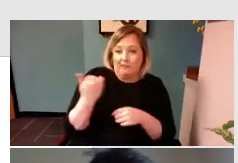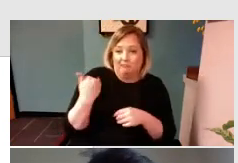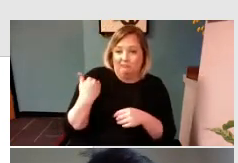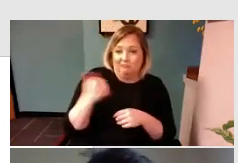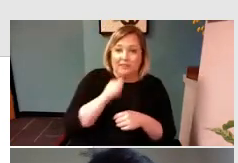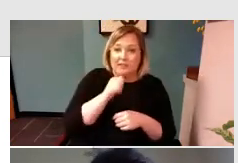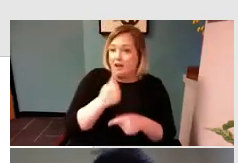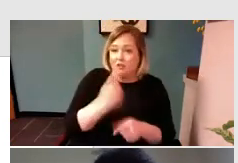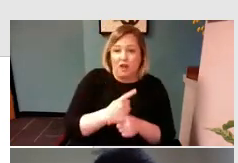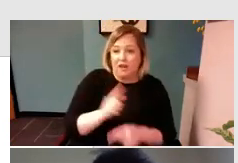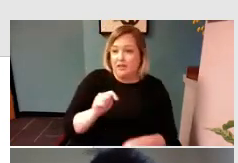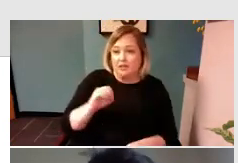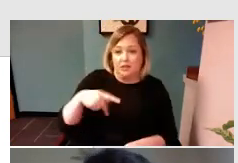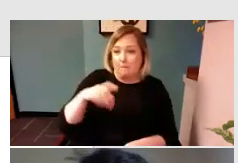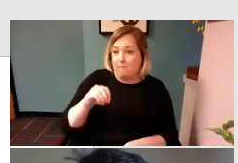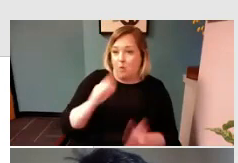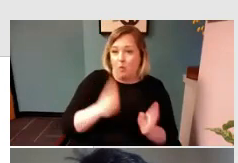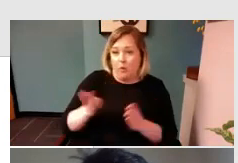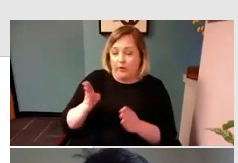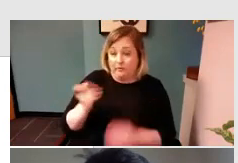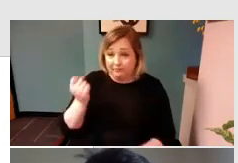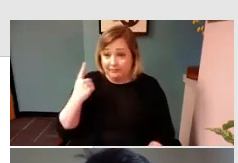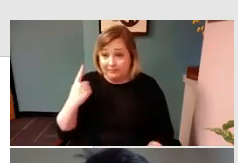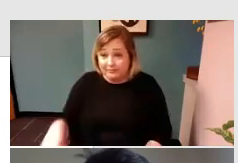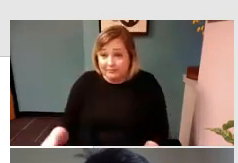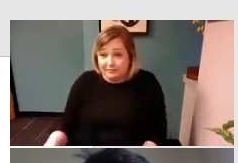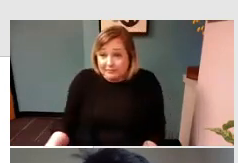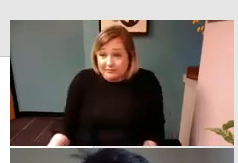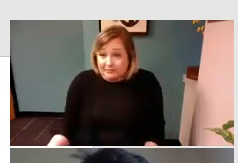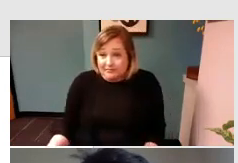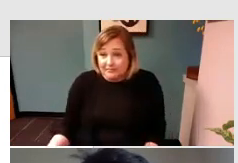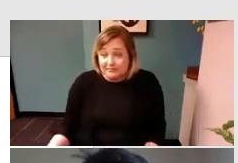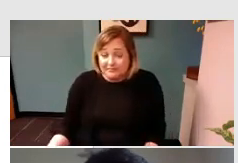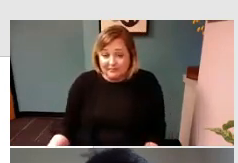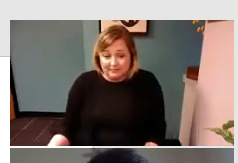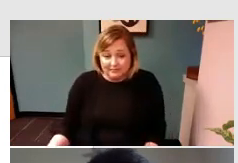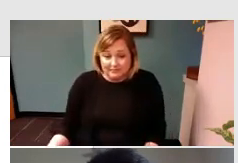Does that make sense? I forget who had the confusion.